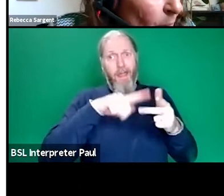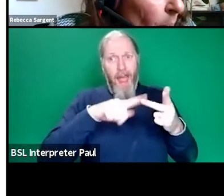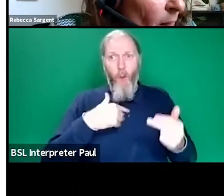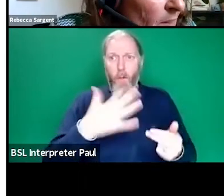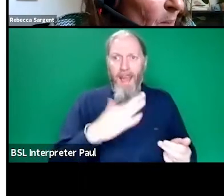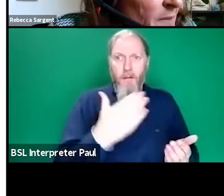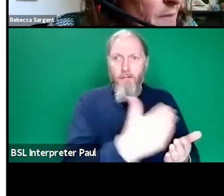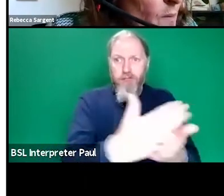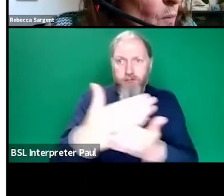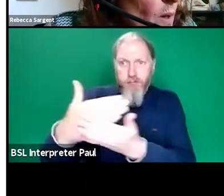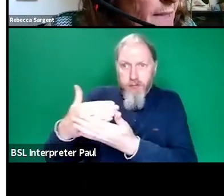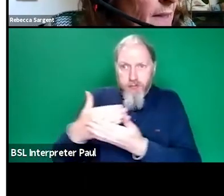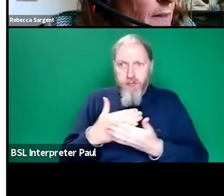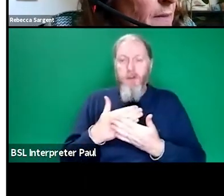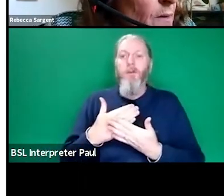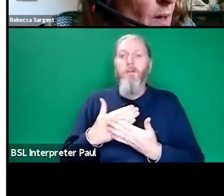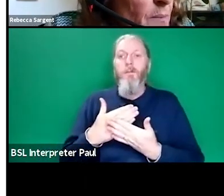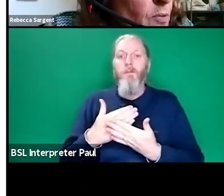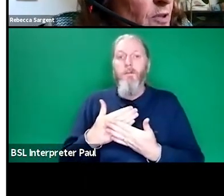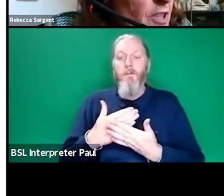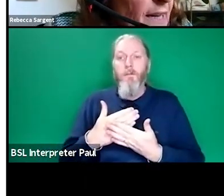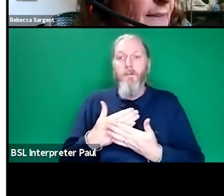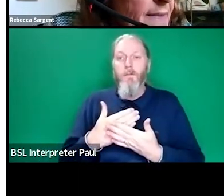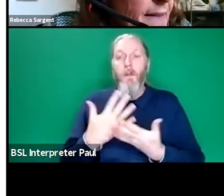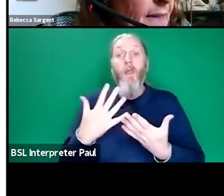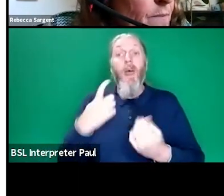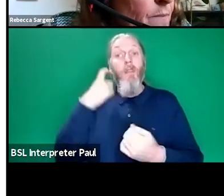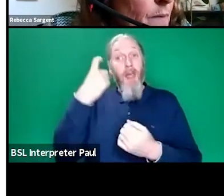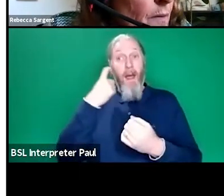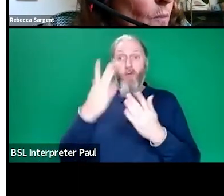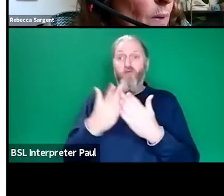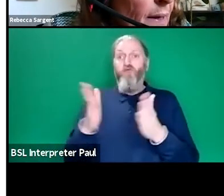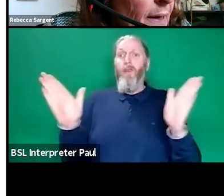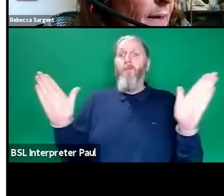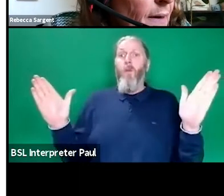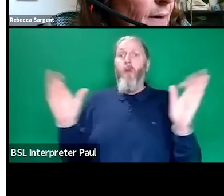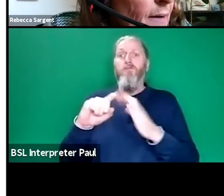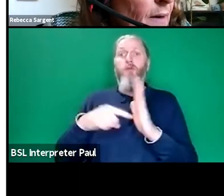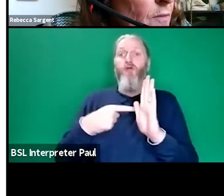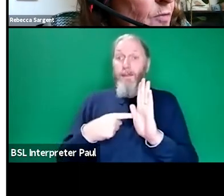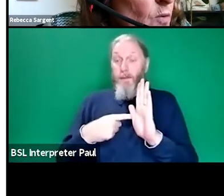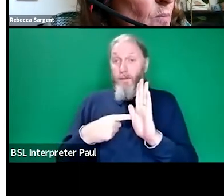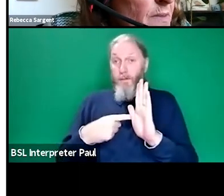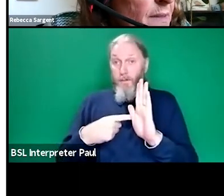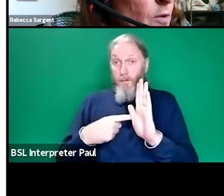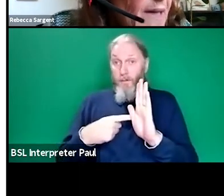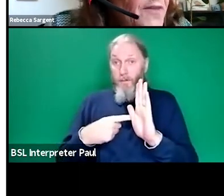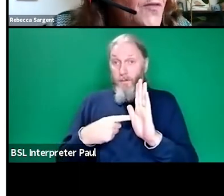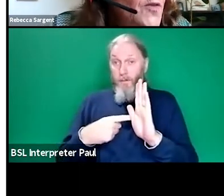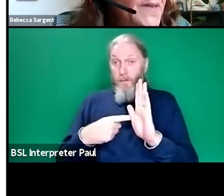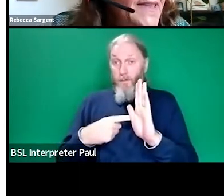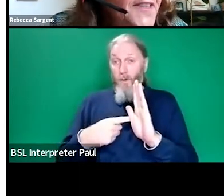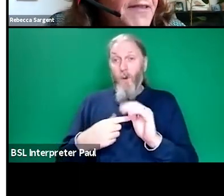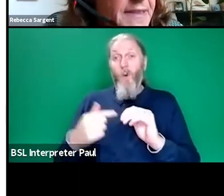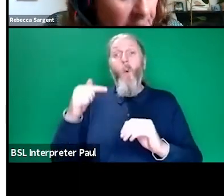We, as part of the wider project, we Cornwall